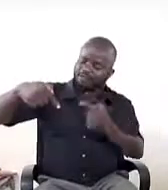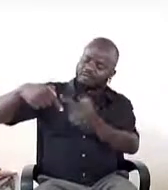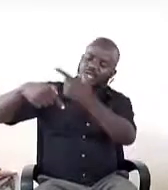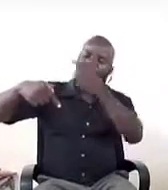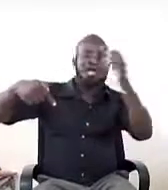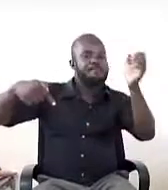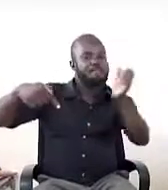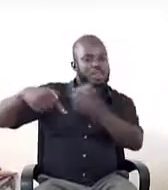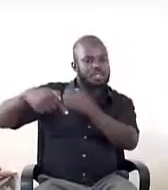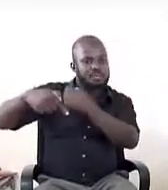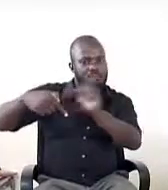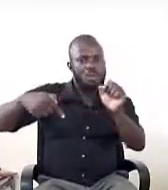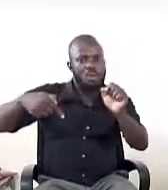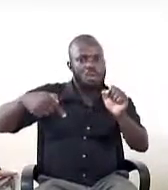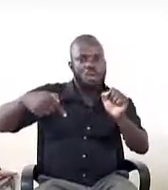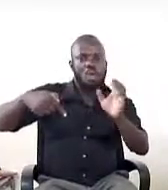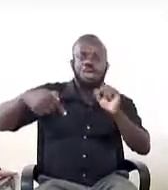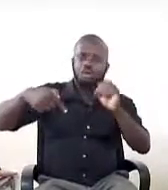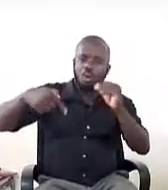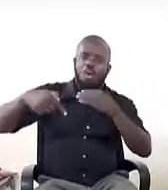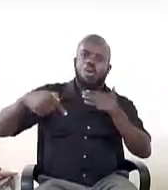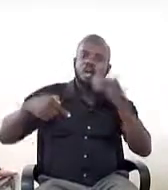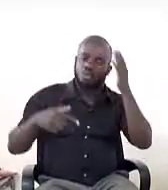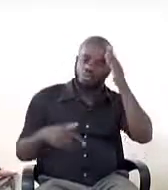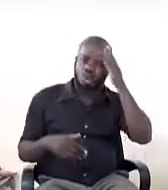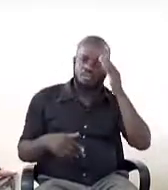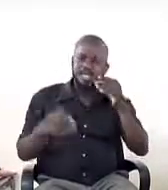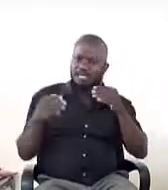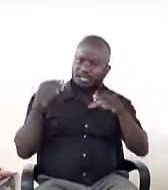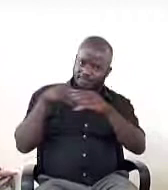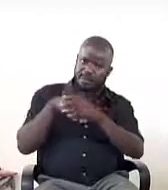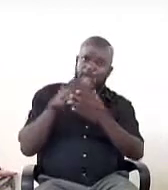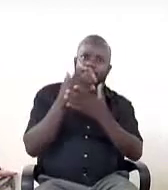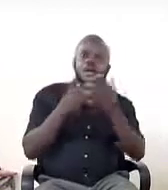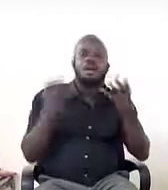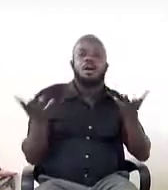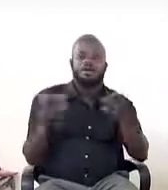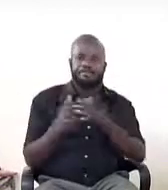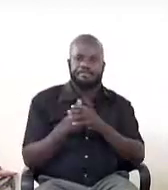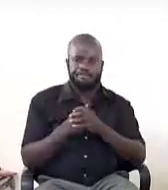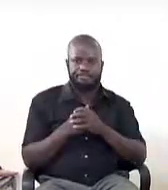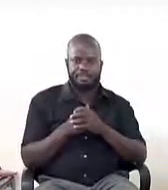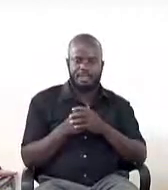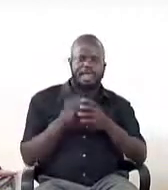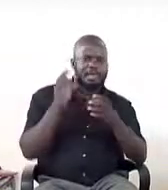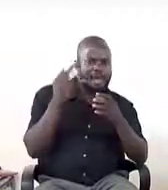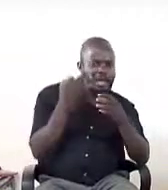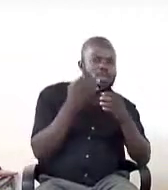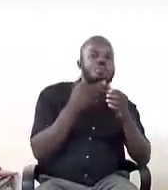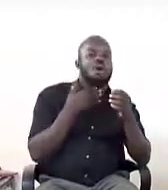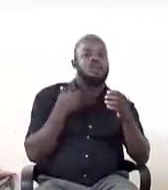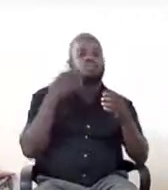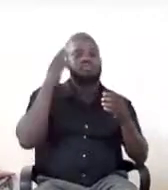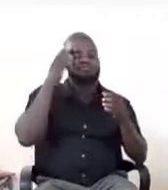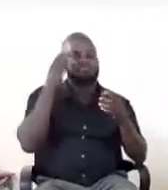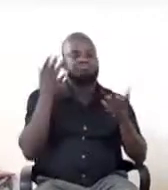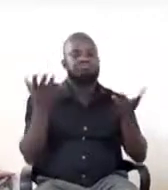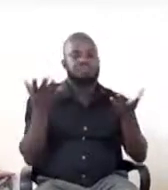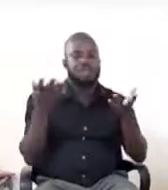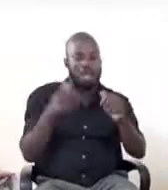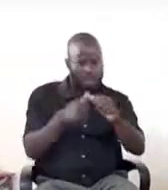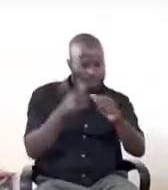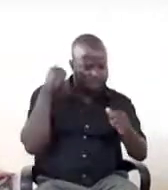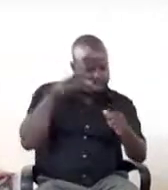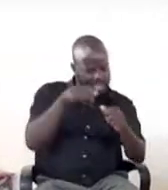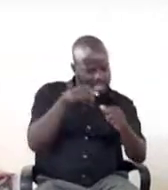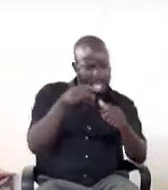HIV is not going to pass through that unbroken skin. So we want to know, how is it going to get into the bloodstream? And then thirdly, we want to figure out,